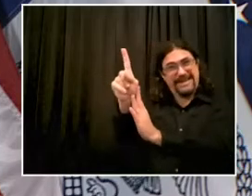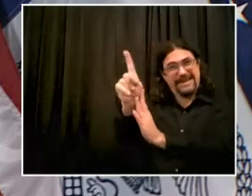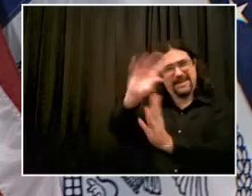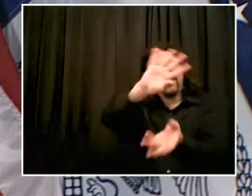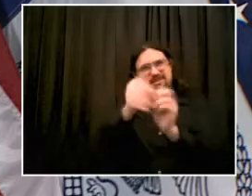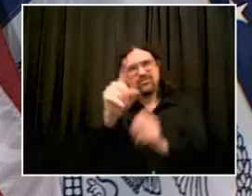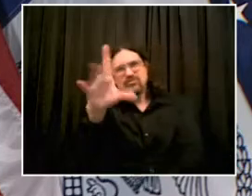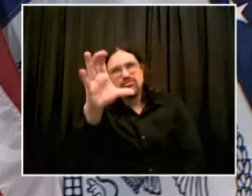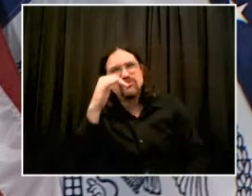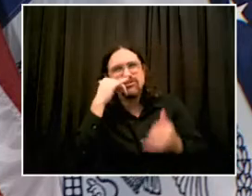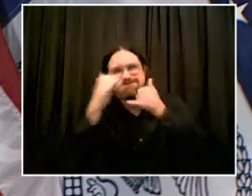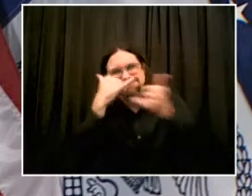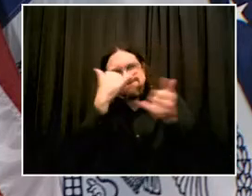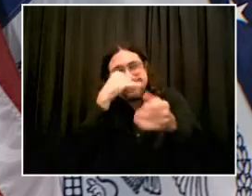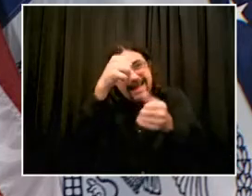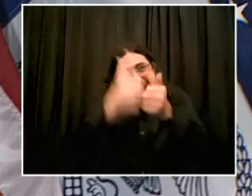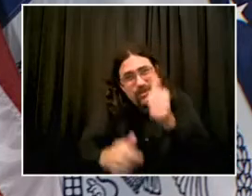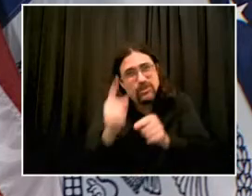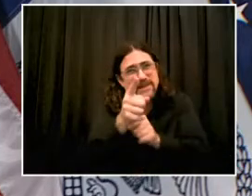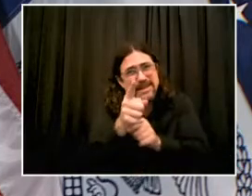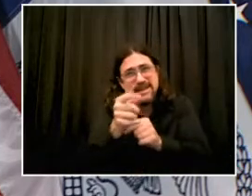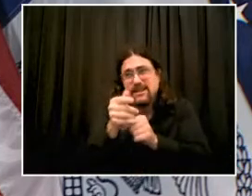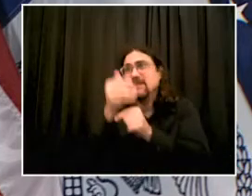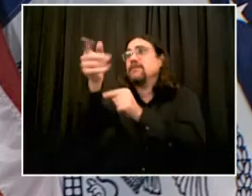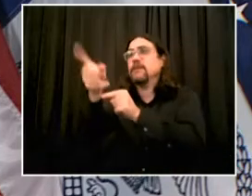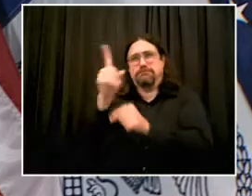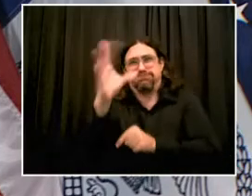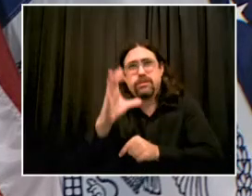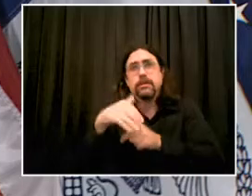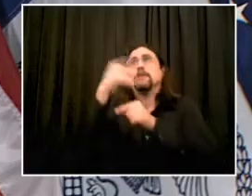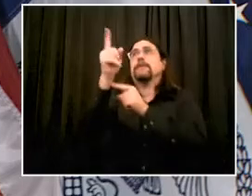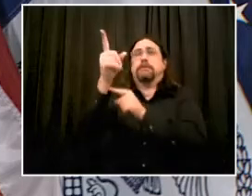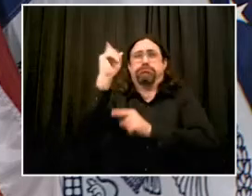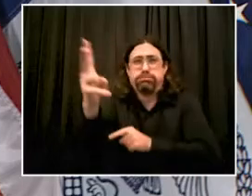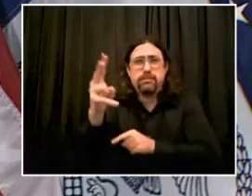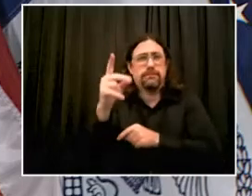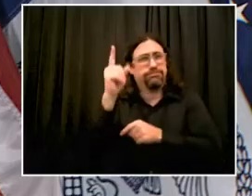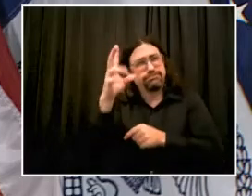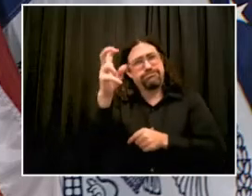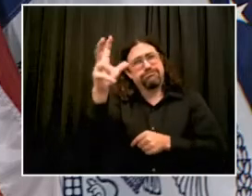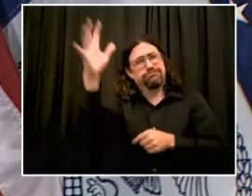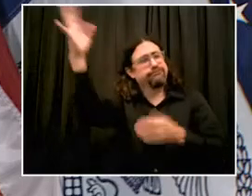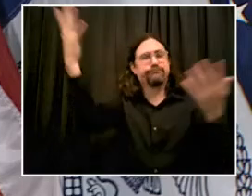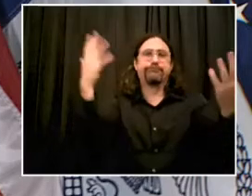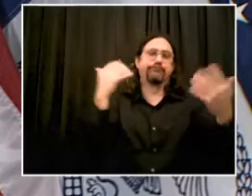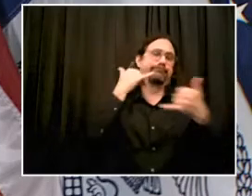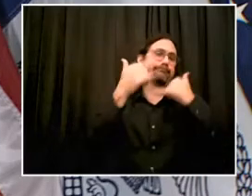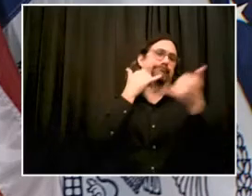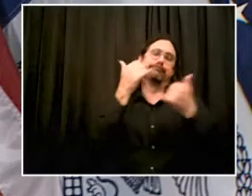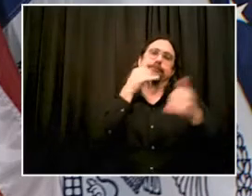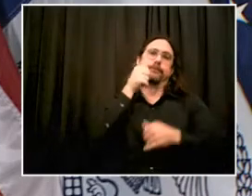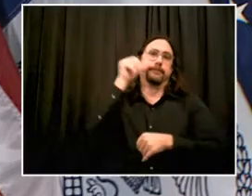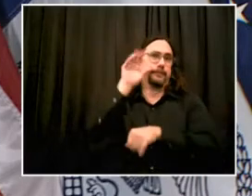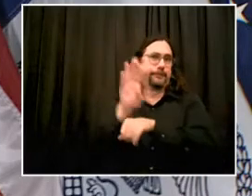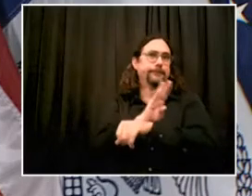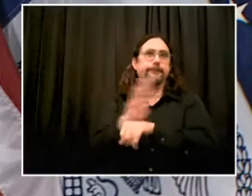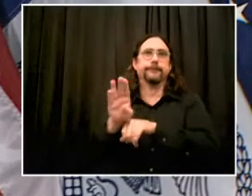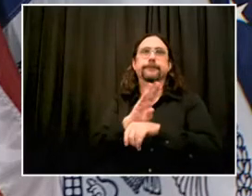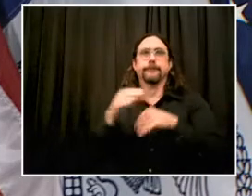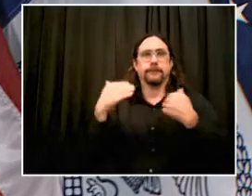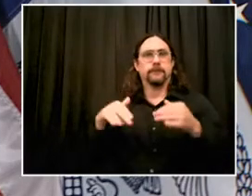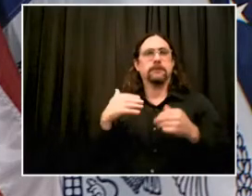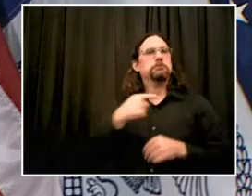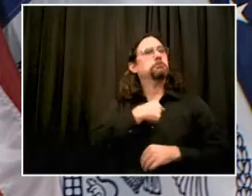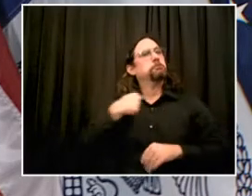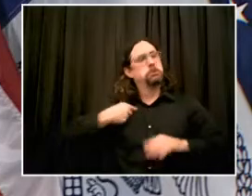staffing had been put in place. The system held even though there were real delays. So I just want to thank everyone for the